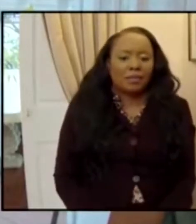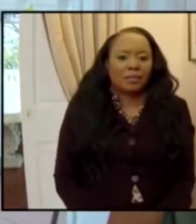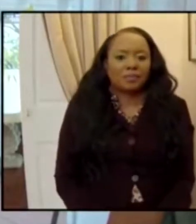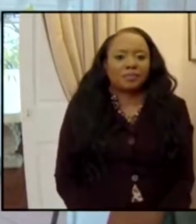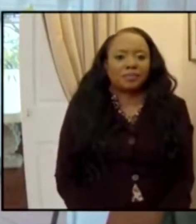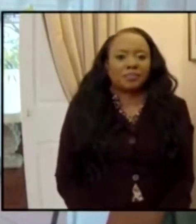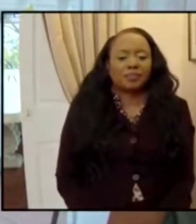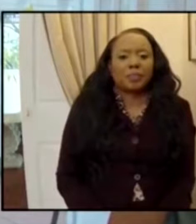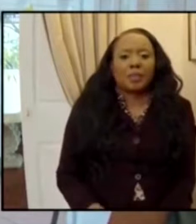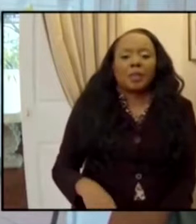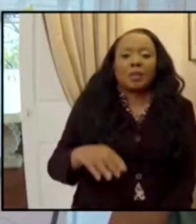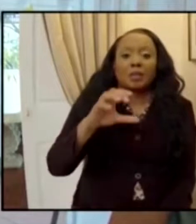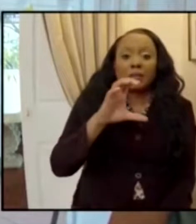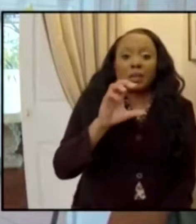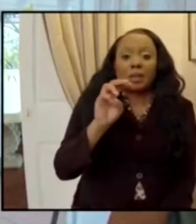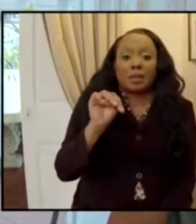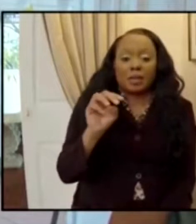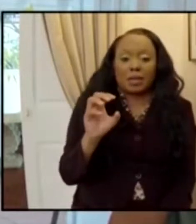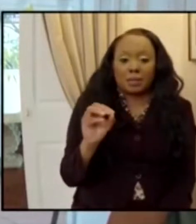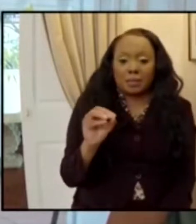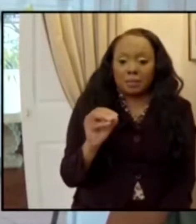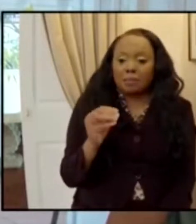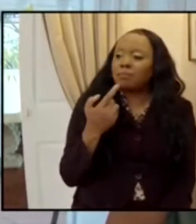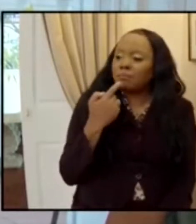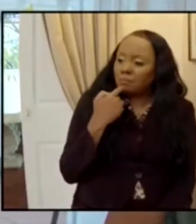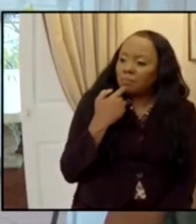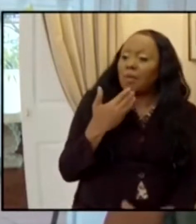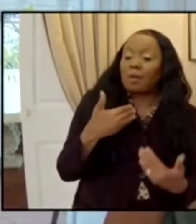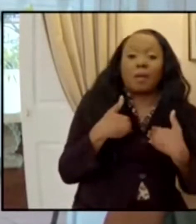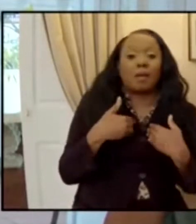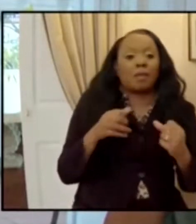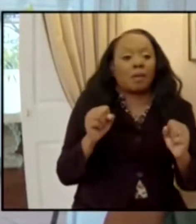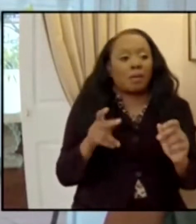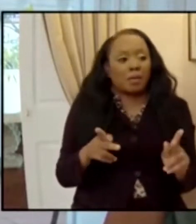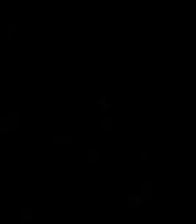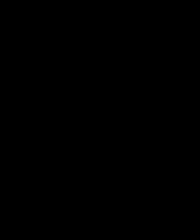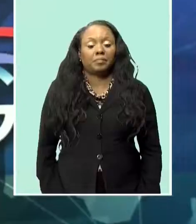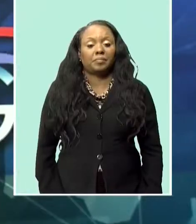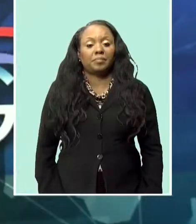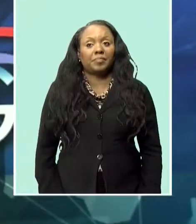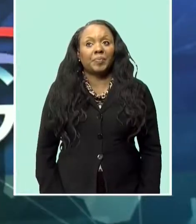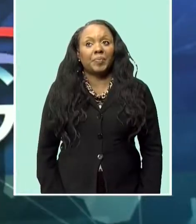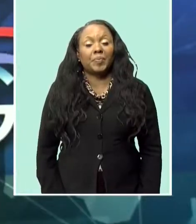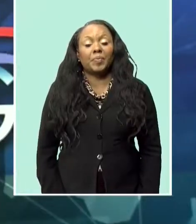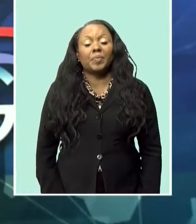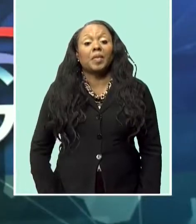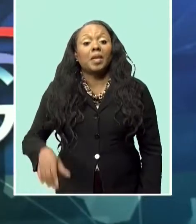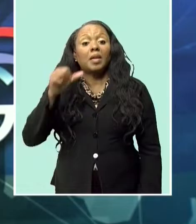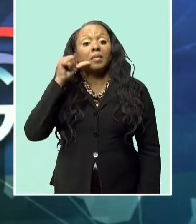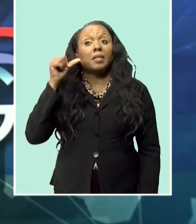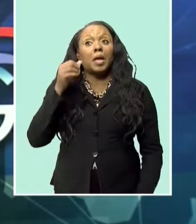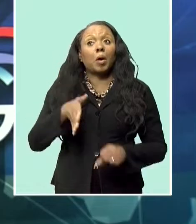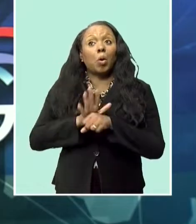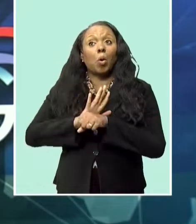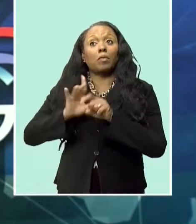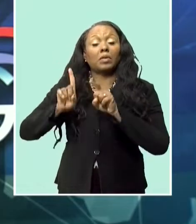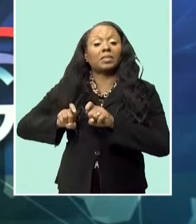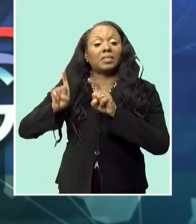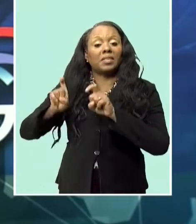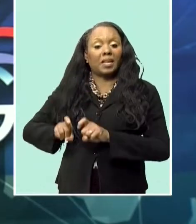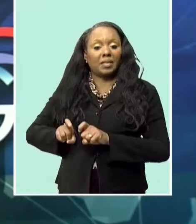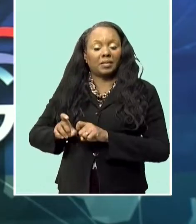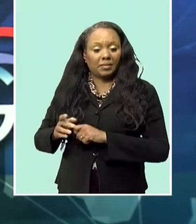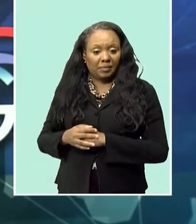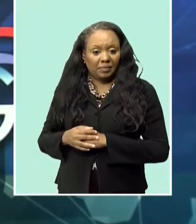of the CMO, if it is necessary, we do have the opportunity to tighten things again. Meanwhile, 45 people,